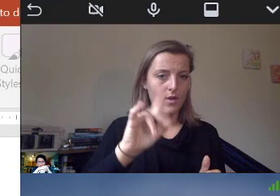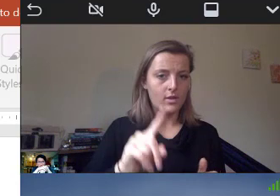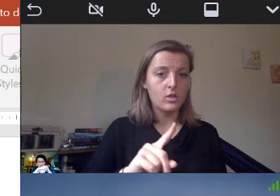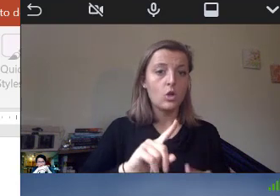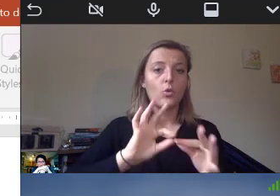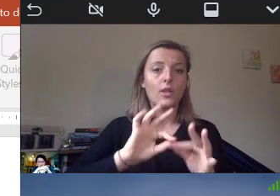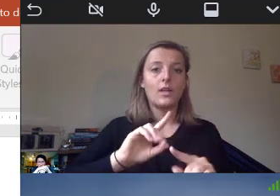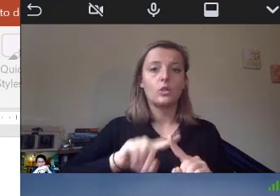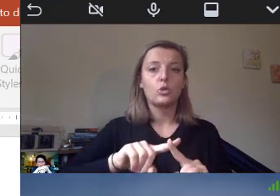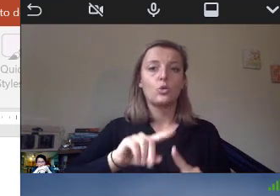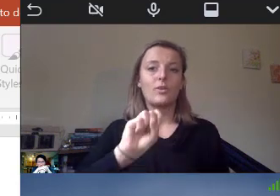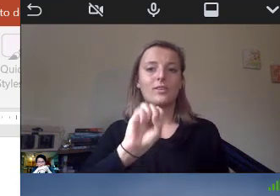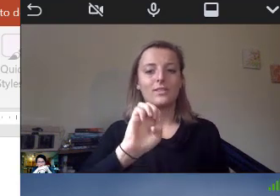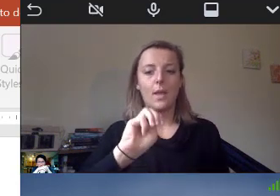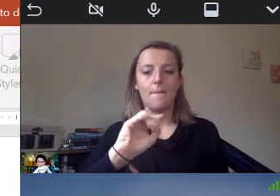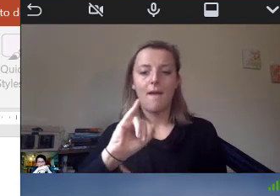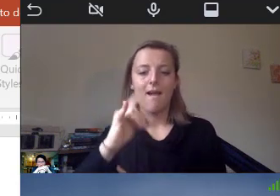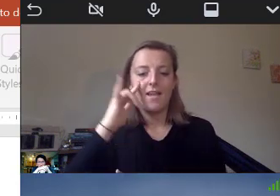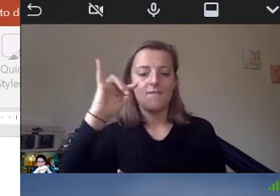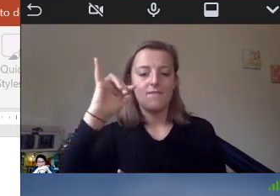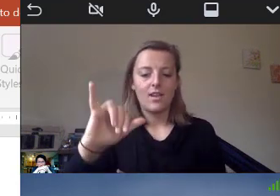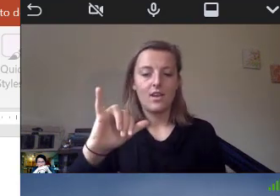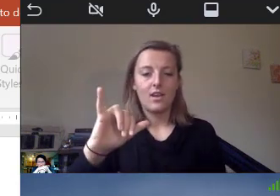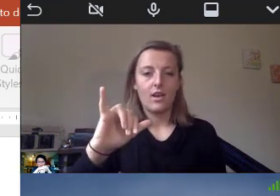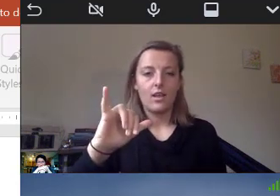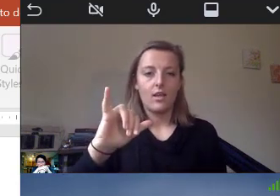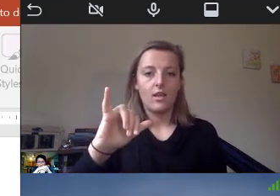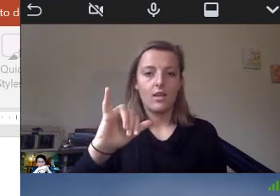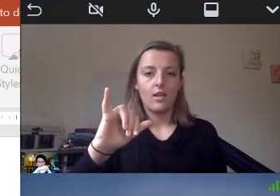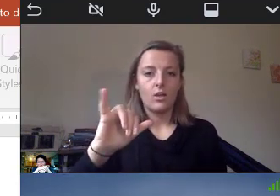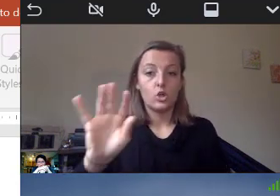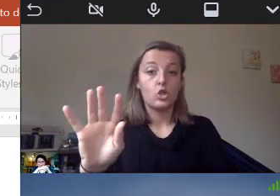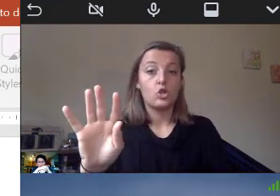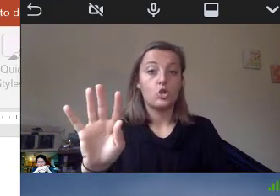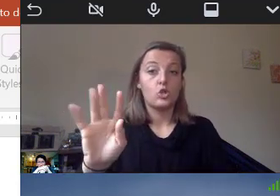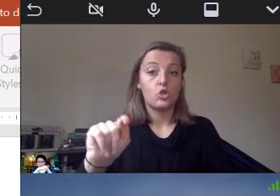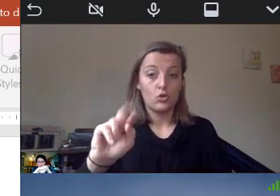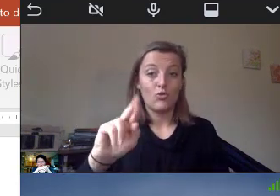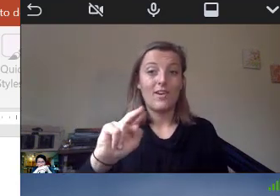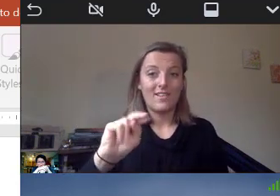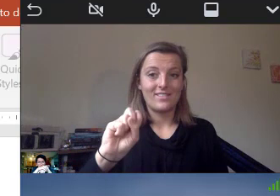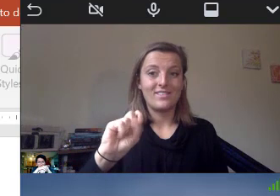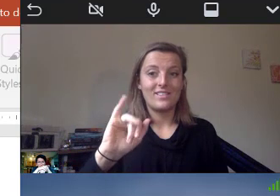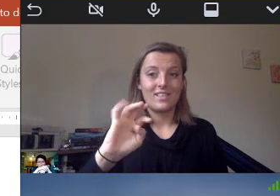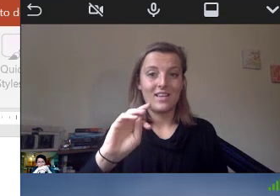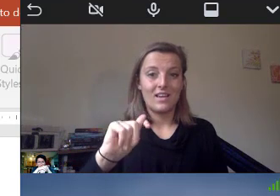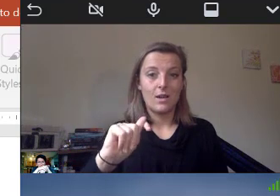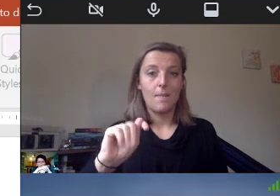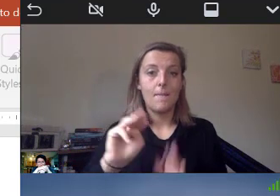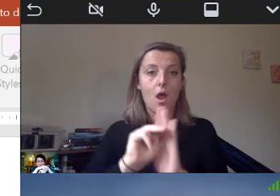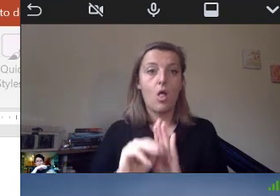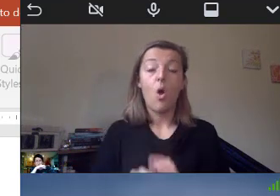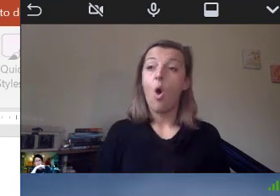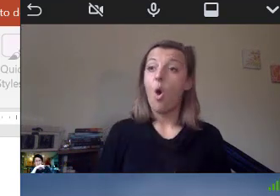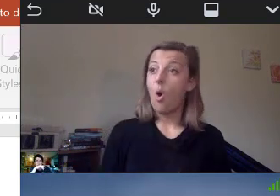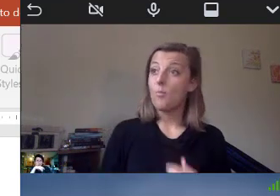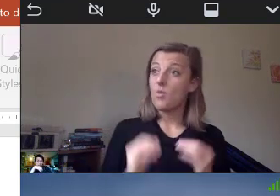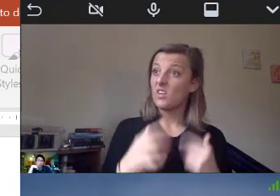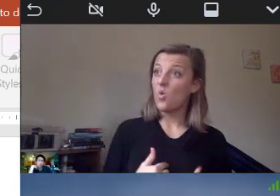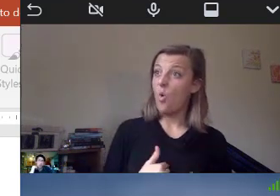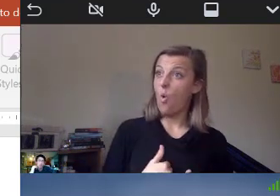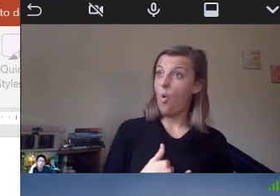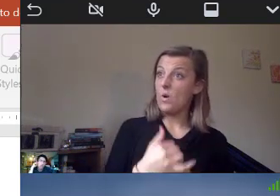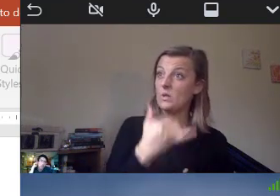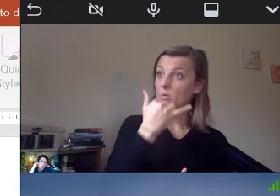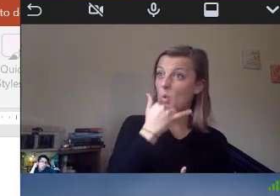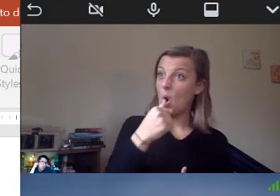solid transient model. Okay, so it looks like I went over the wrong quiz. Maybe on Thursday I can